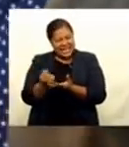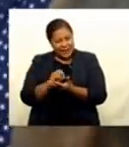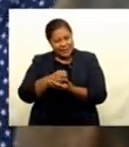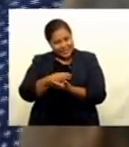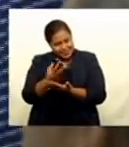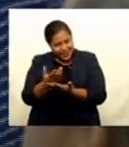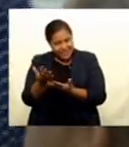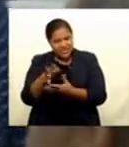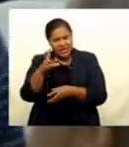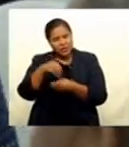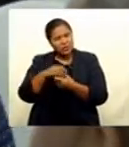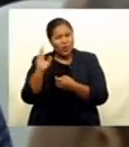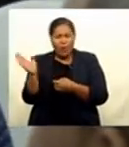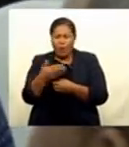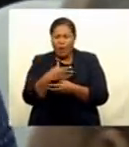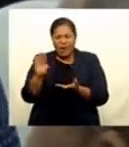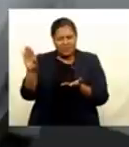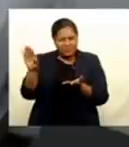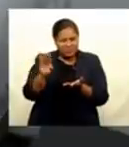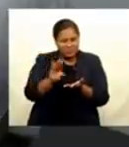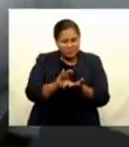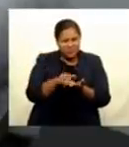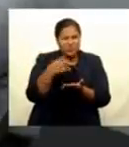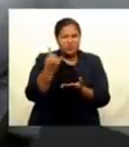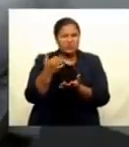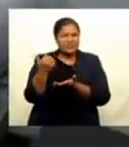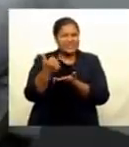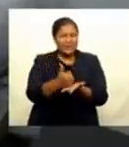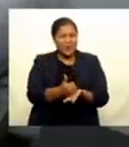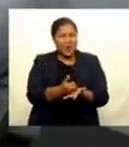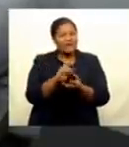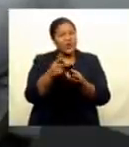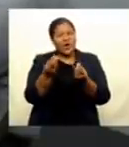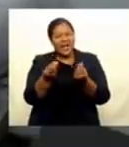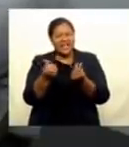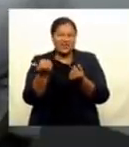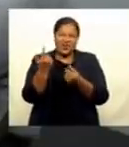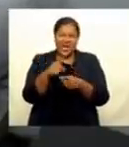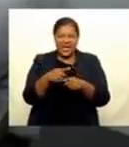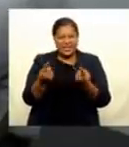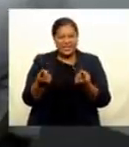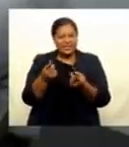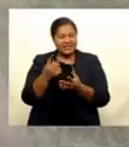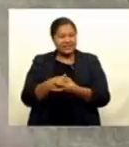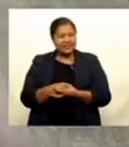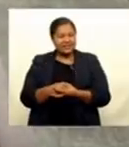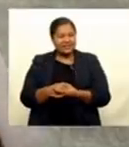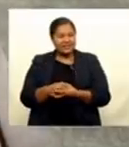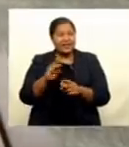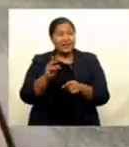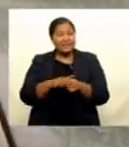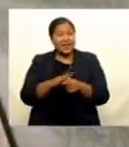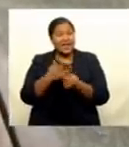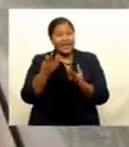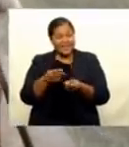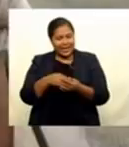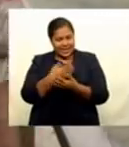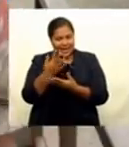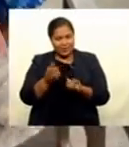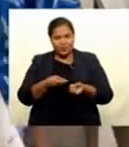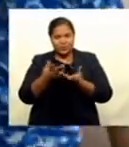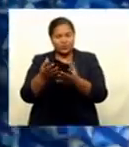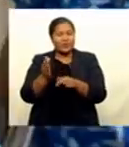all contributions, donations or pledges in cash or kind made from the date the writ is issued to polling